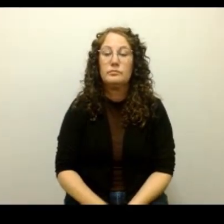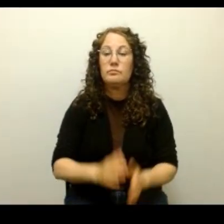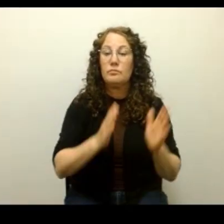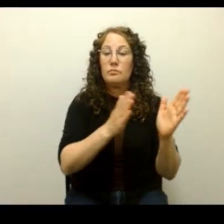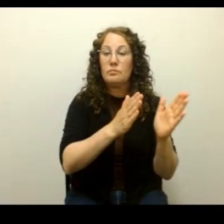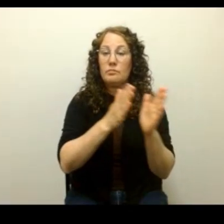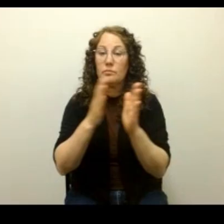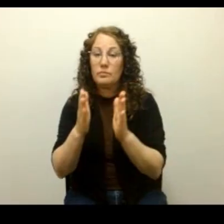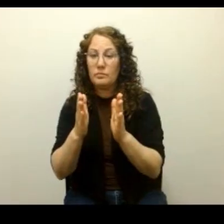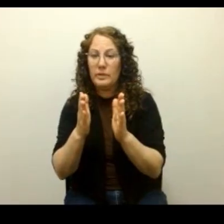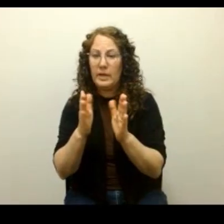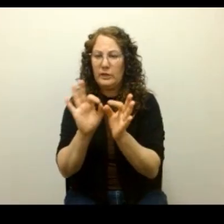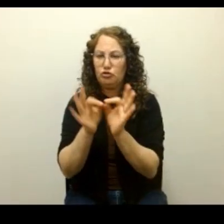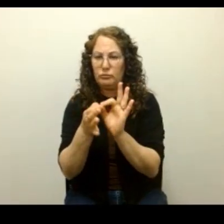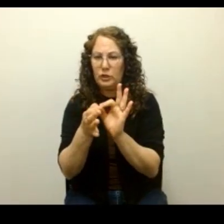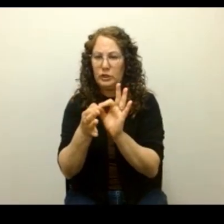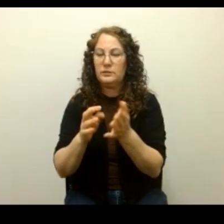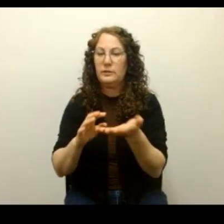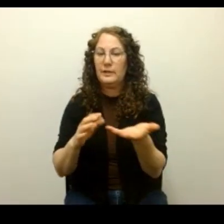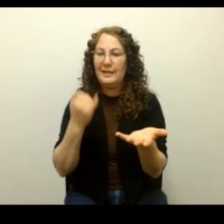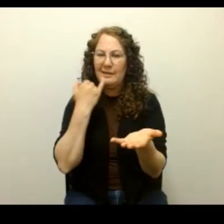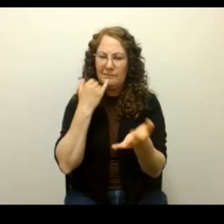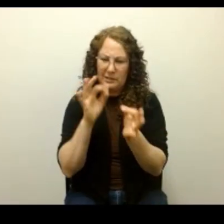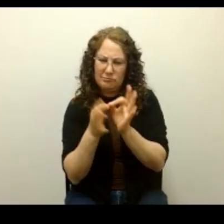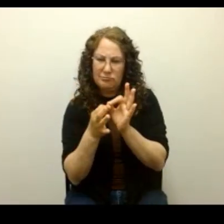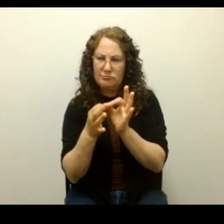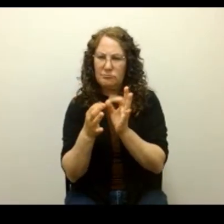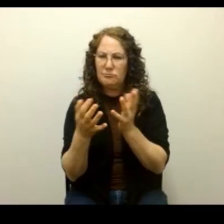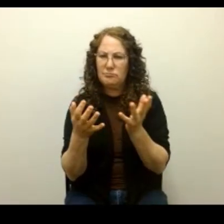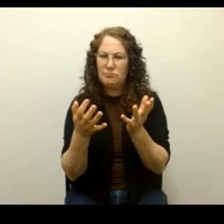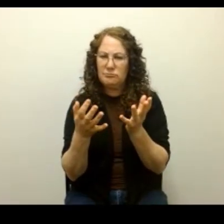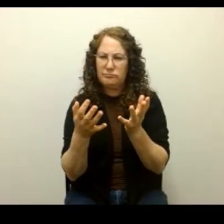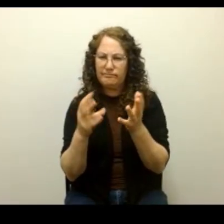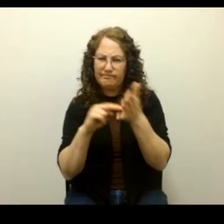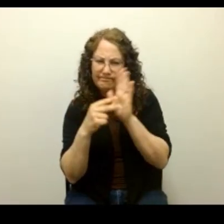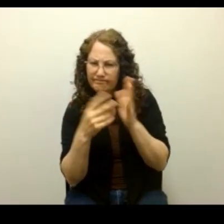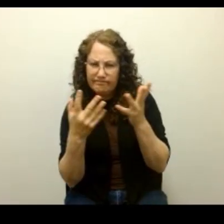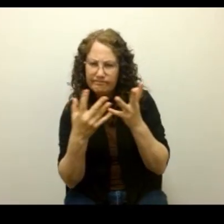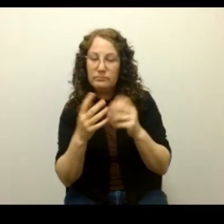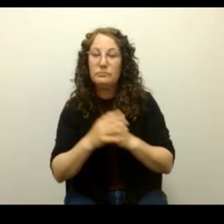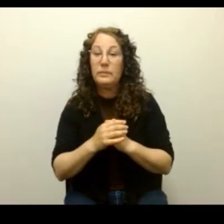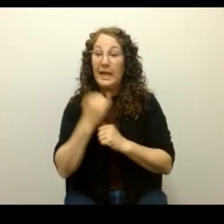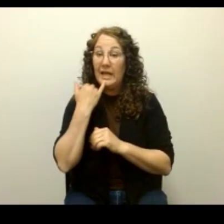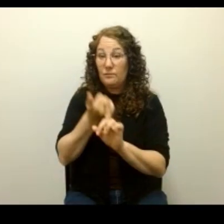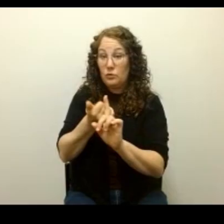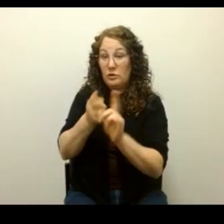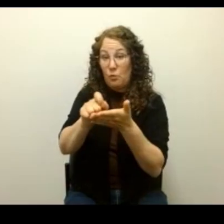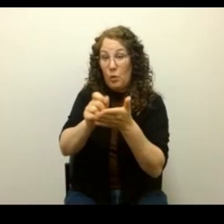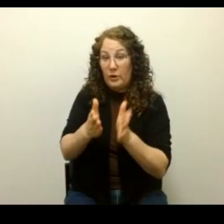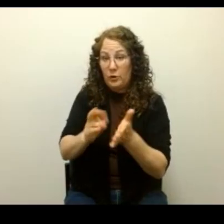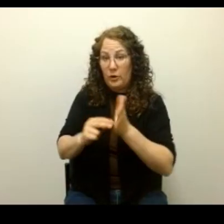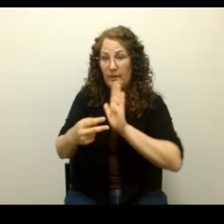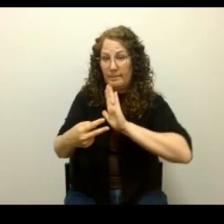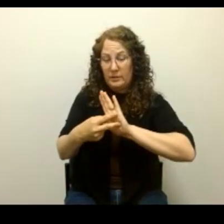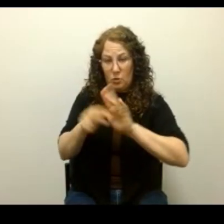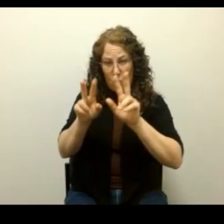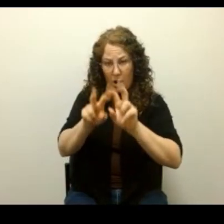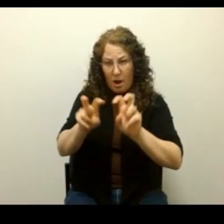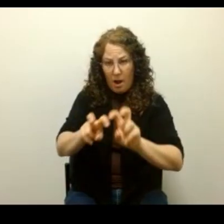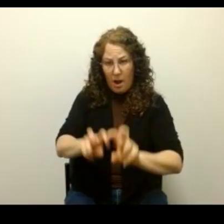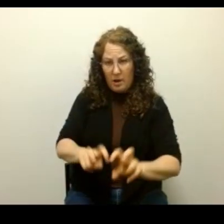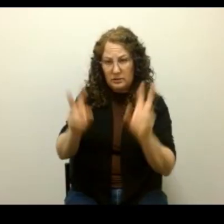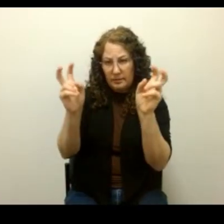Interpretation. When it comes to interpretation, as a writer, you are analyzing the